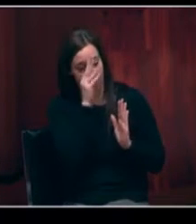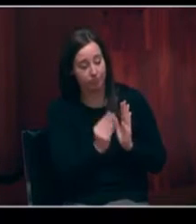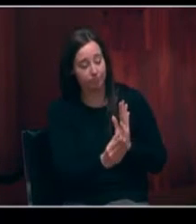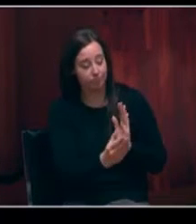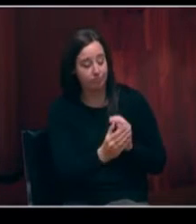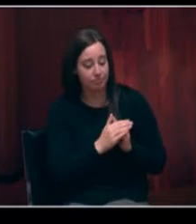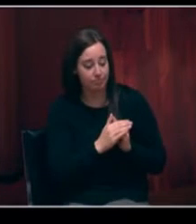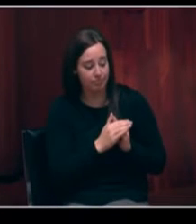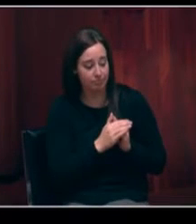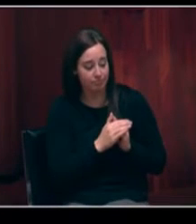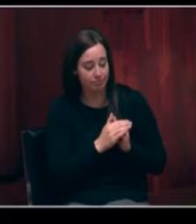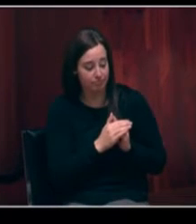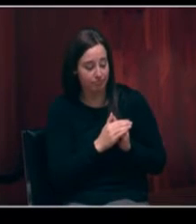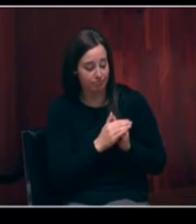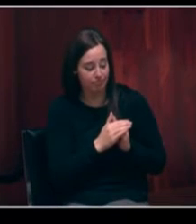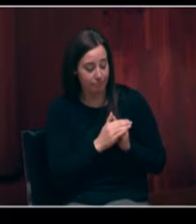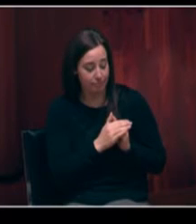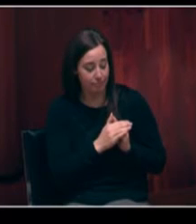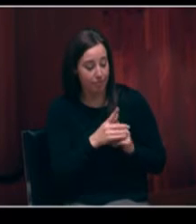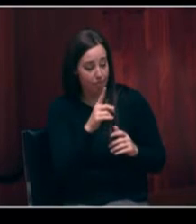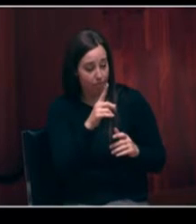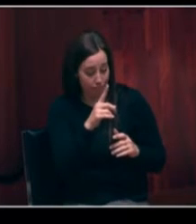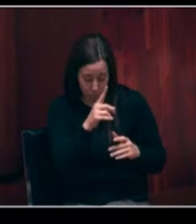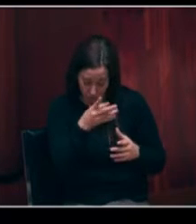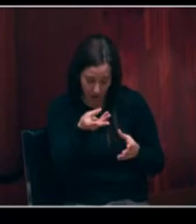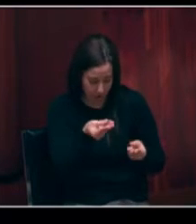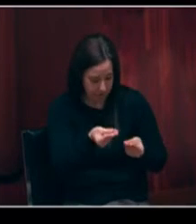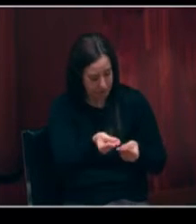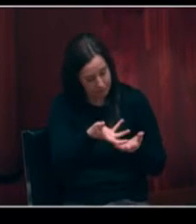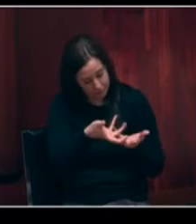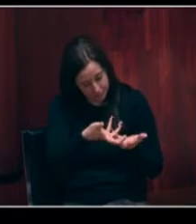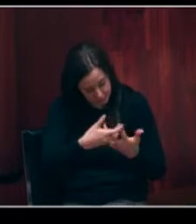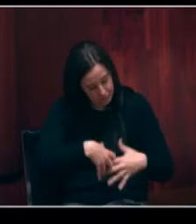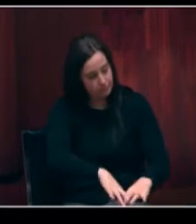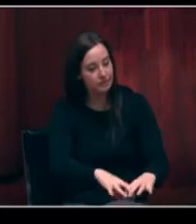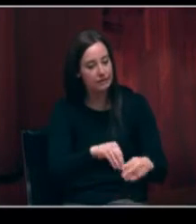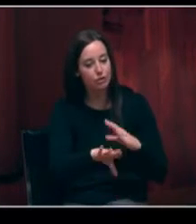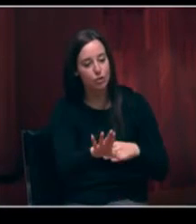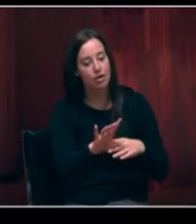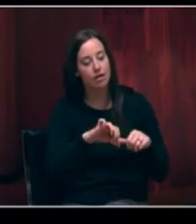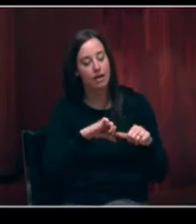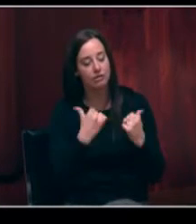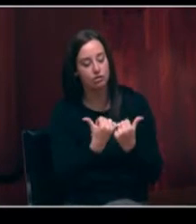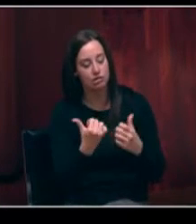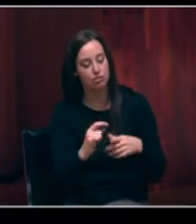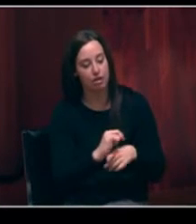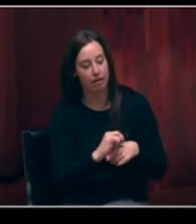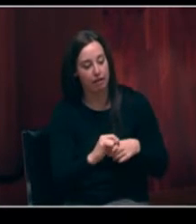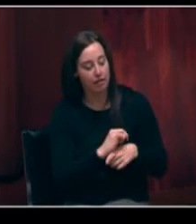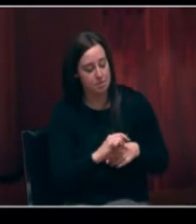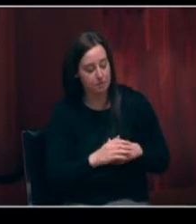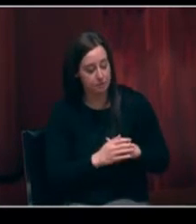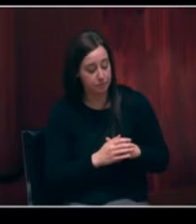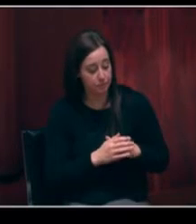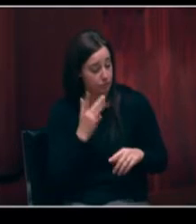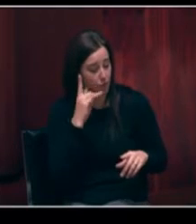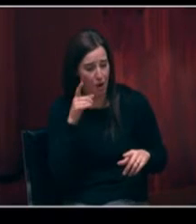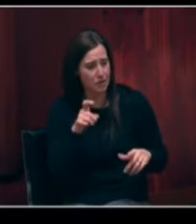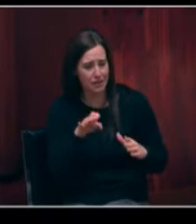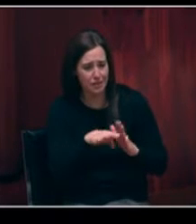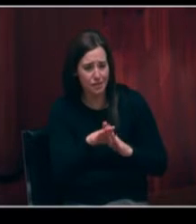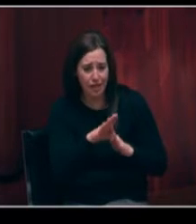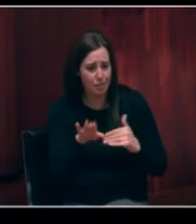feed right into your agency training. And one question that folks may have, of course, is that, why do we need to develop all